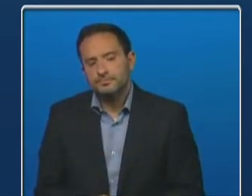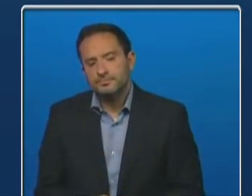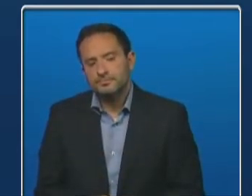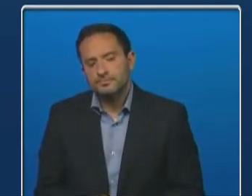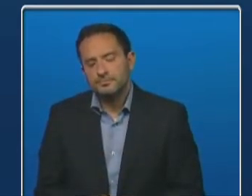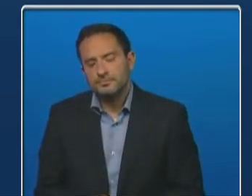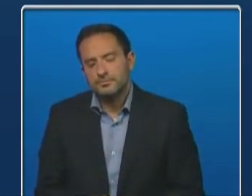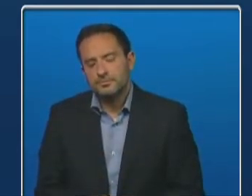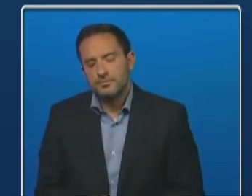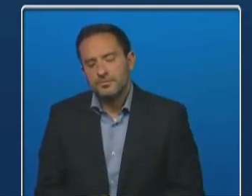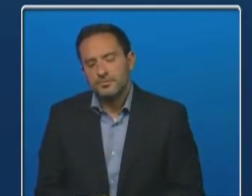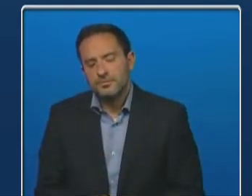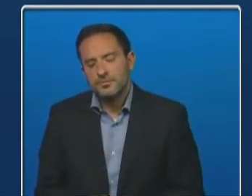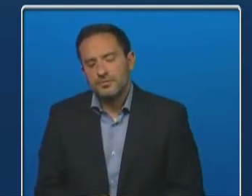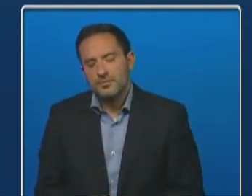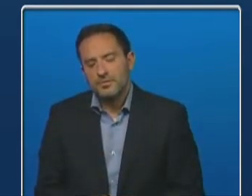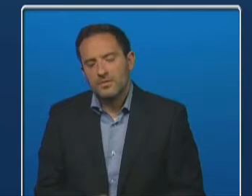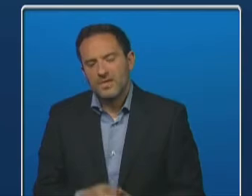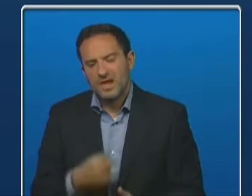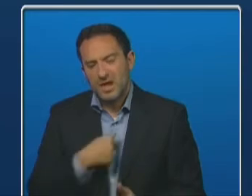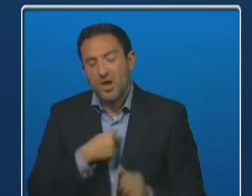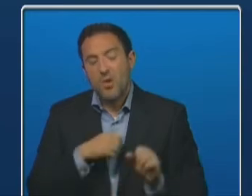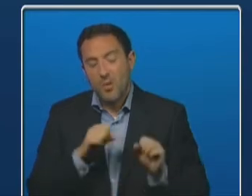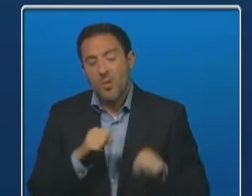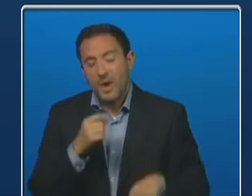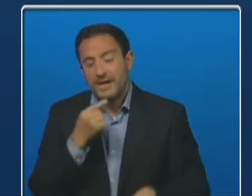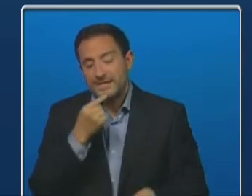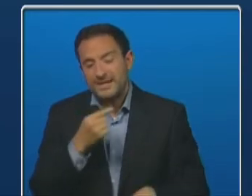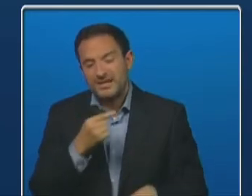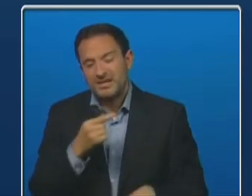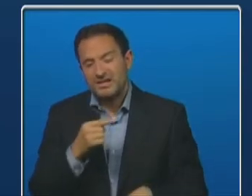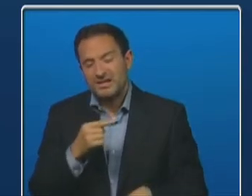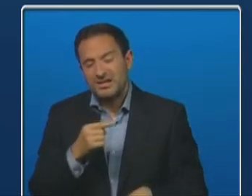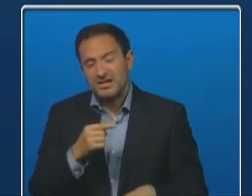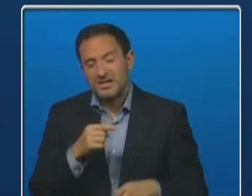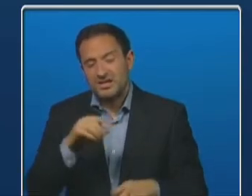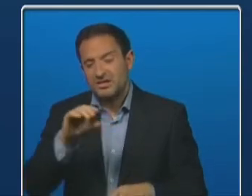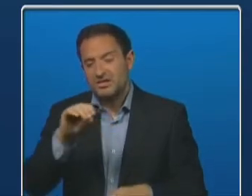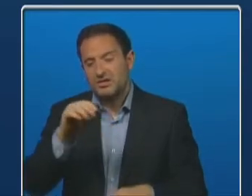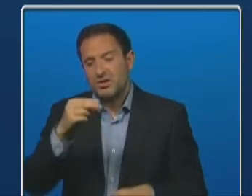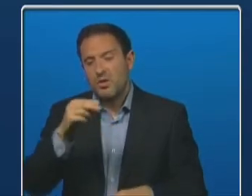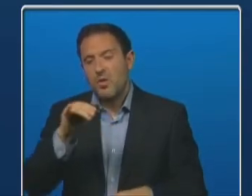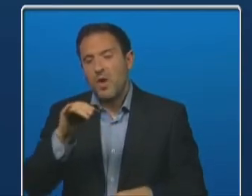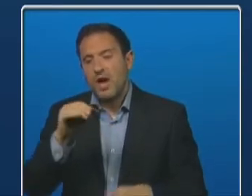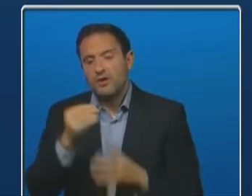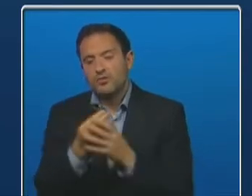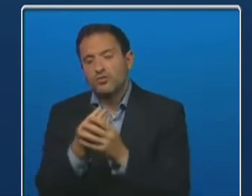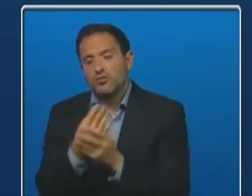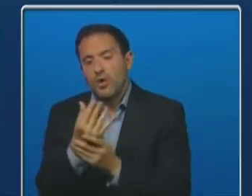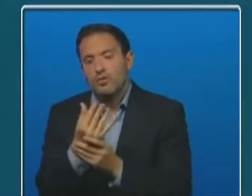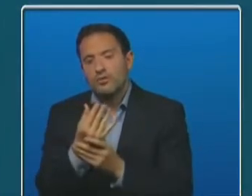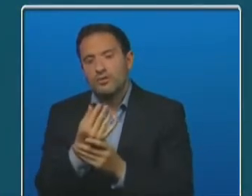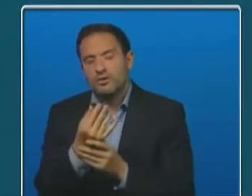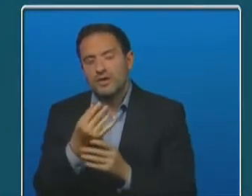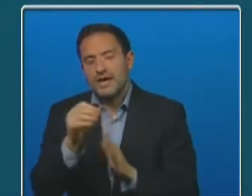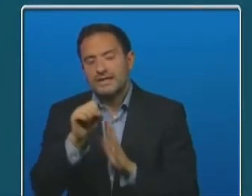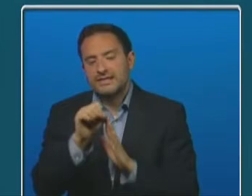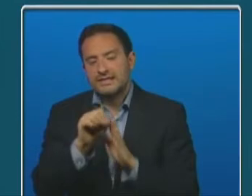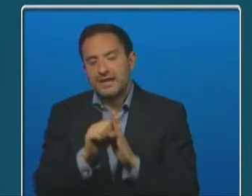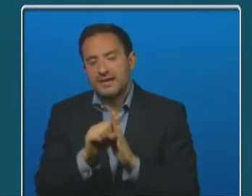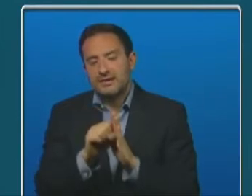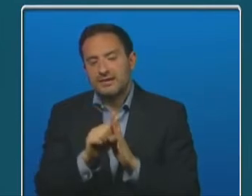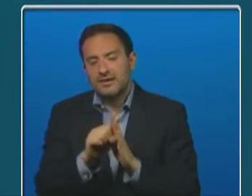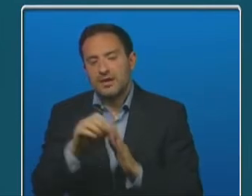Hi there. So again, what we can tell you is about Ohio's growth as a state. And